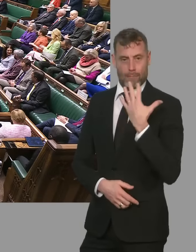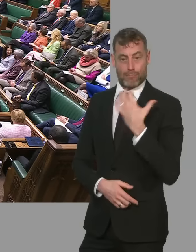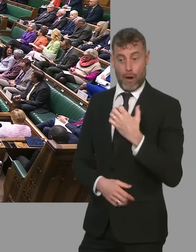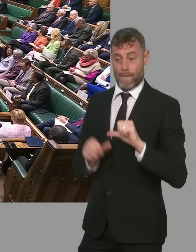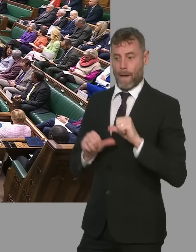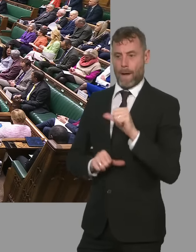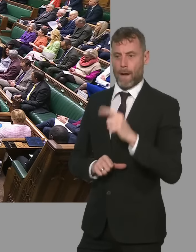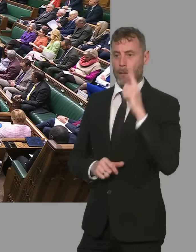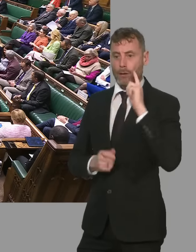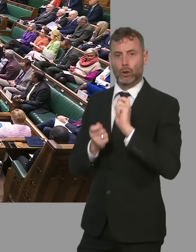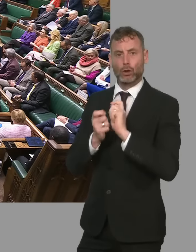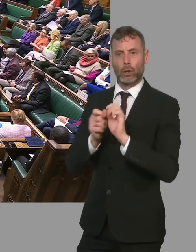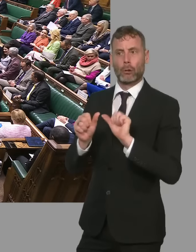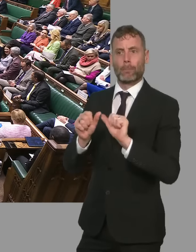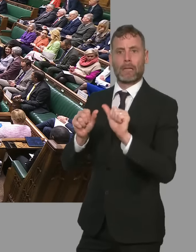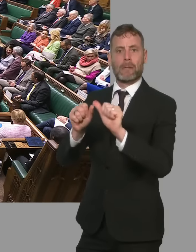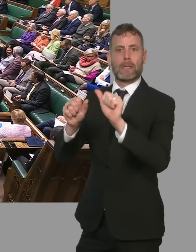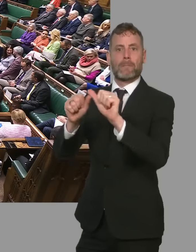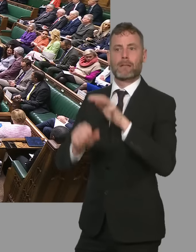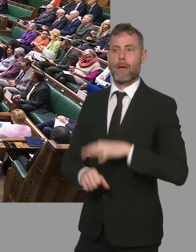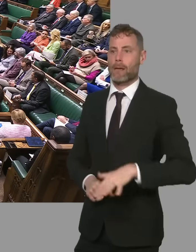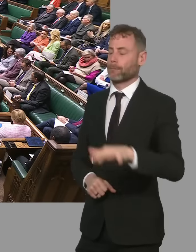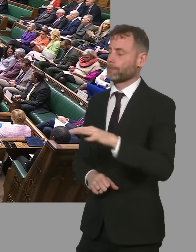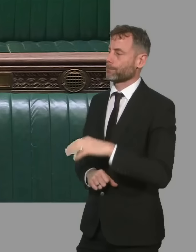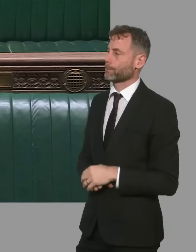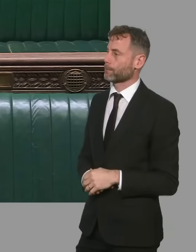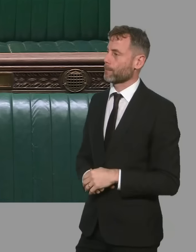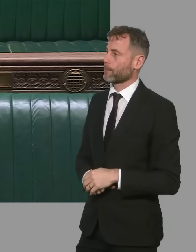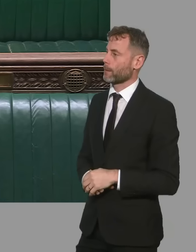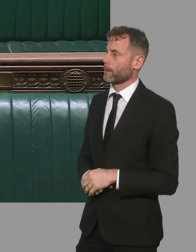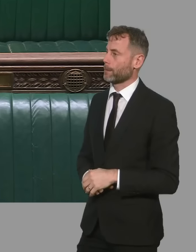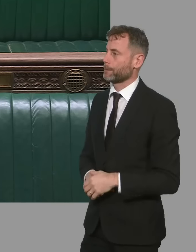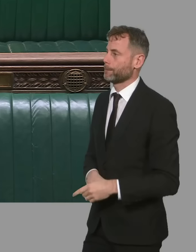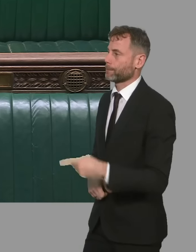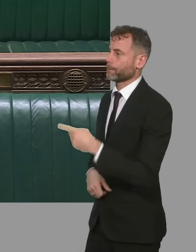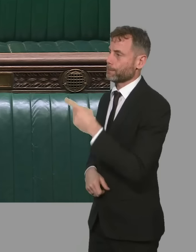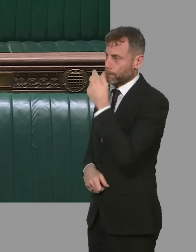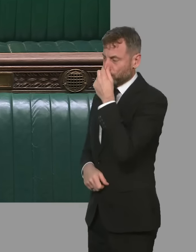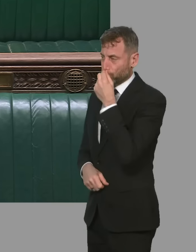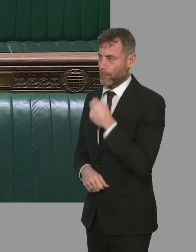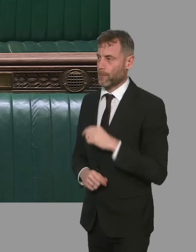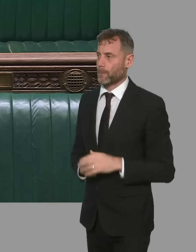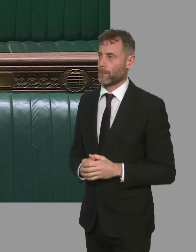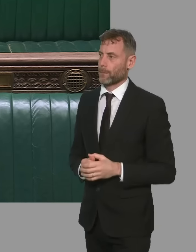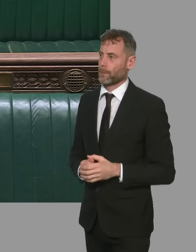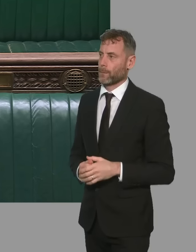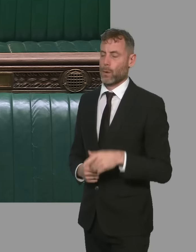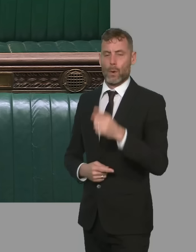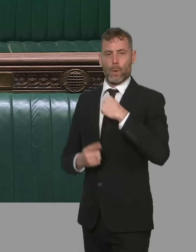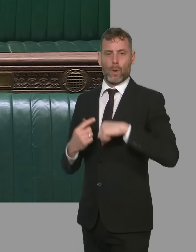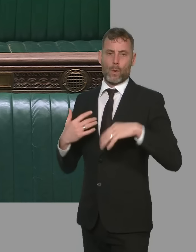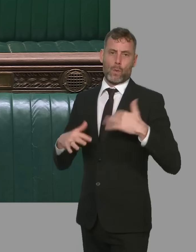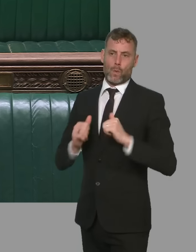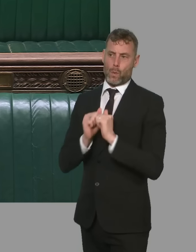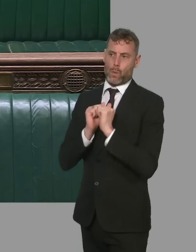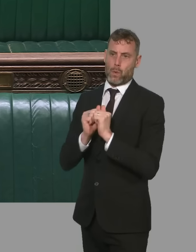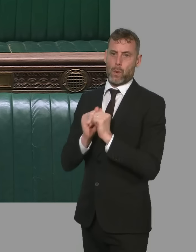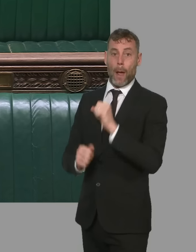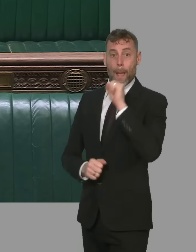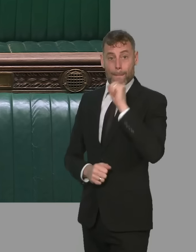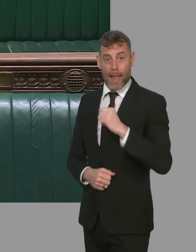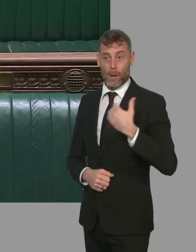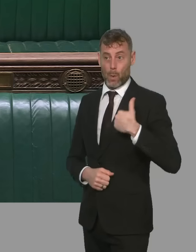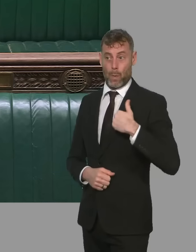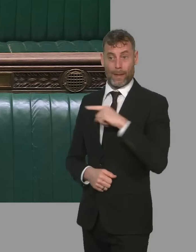Mr. Speaker, we are indebted, all of us, to the men and women who serve in our police force, who day in, day out work to keep our communities